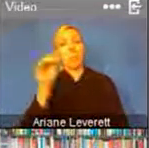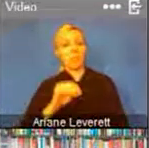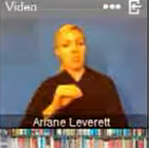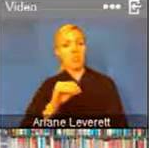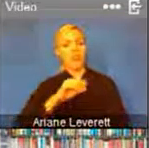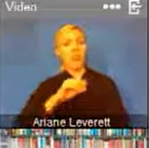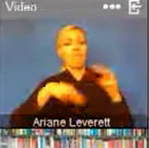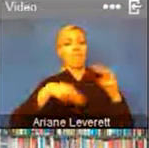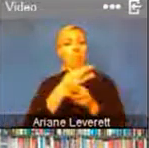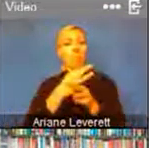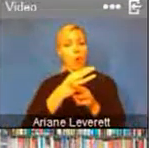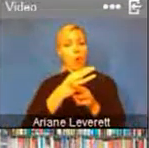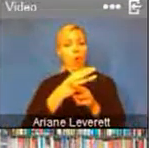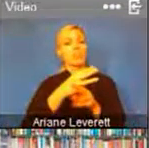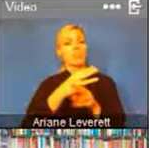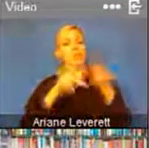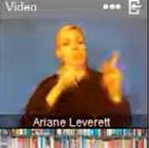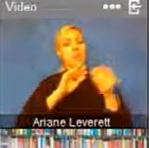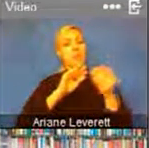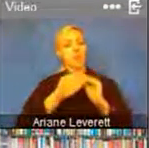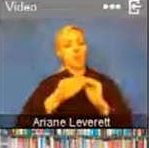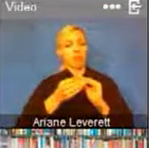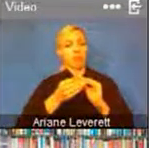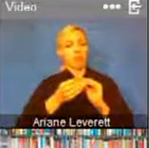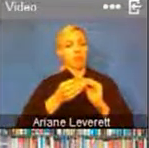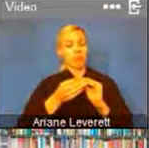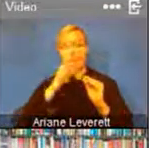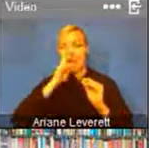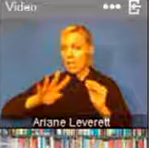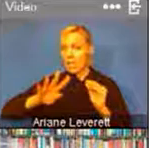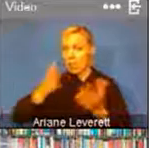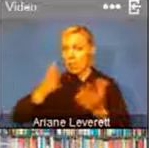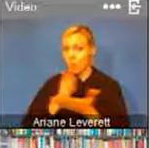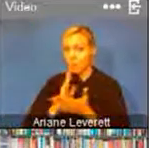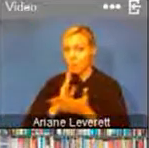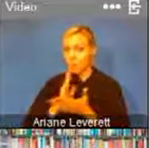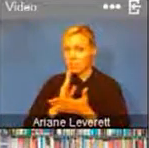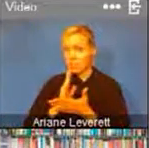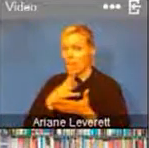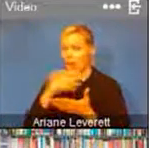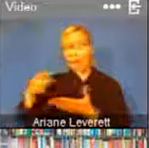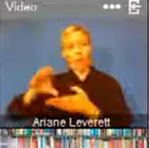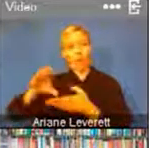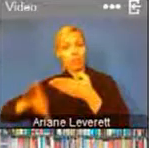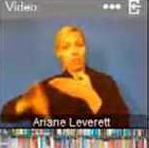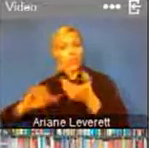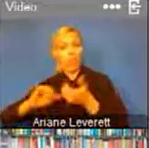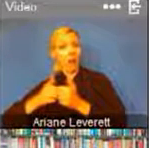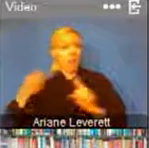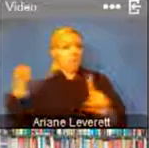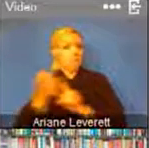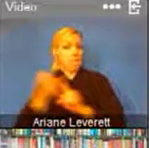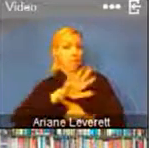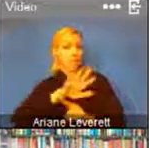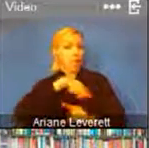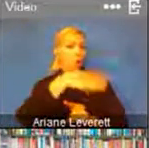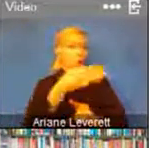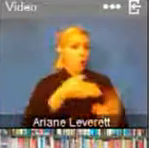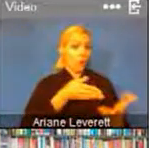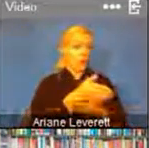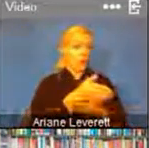big sentence. There are 1 billion children aged under 8 years old in the world, more than 20% of the